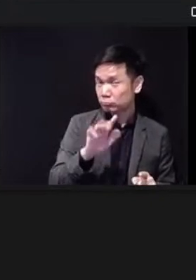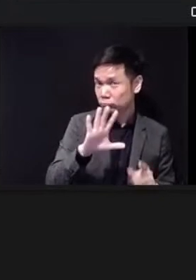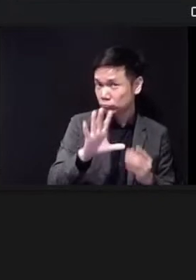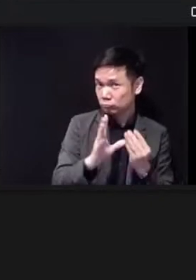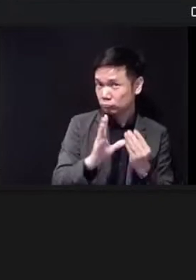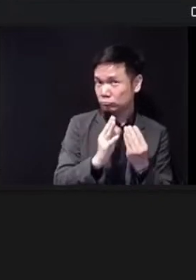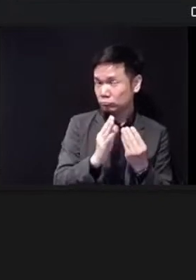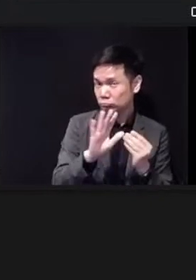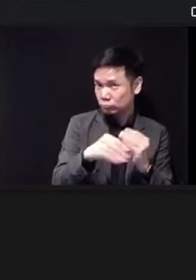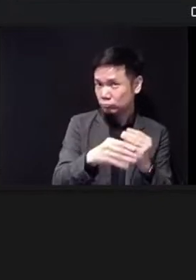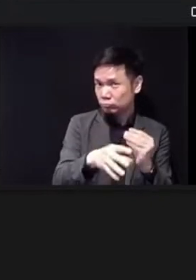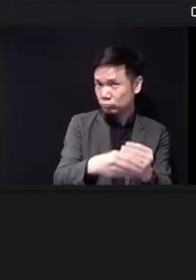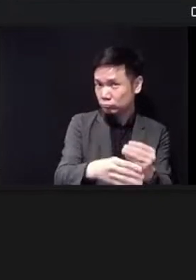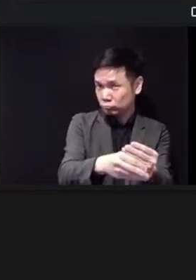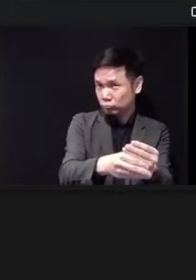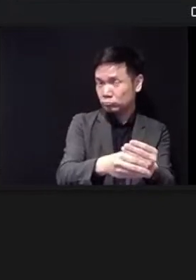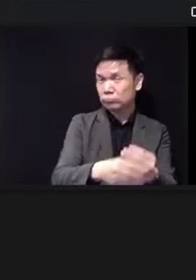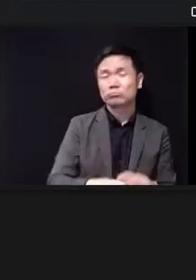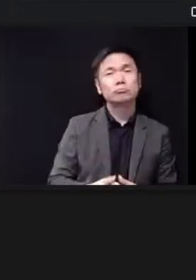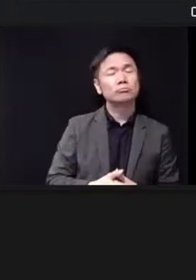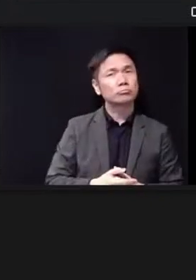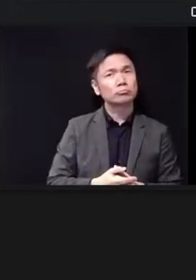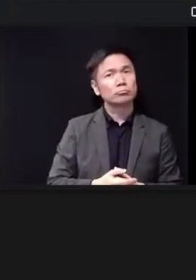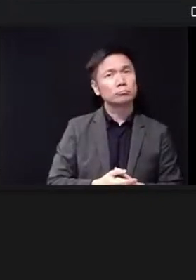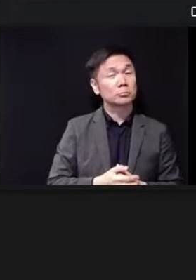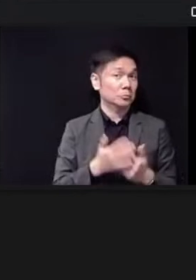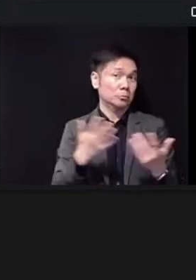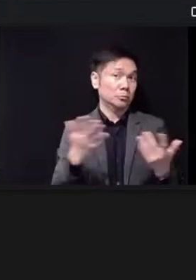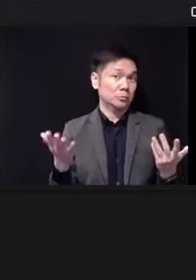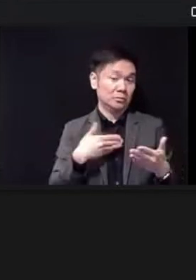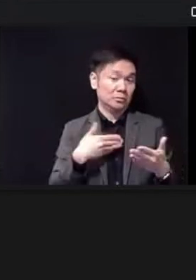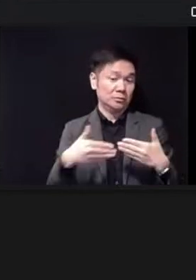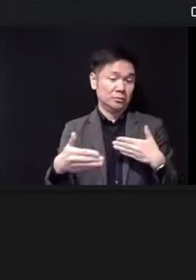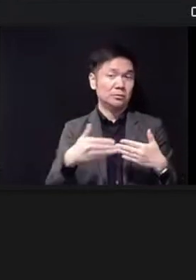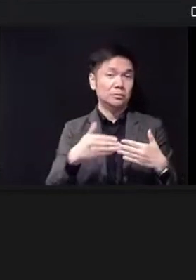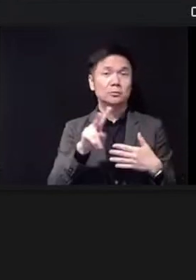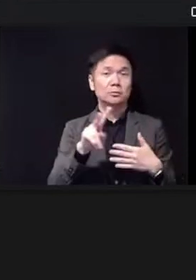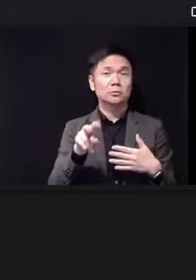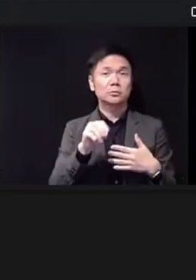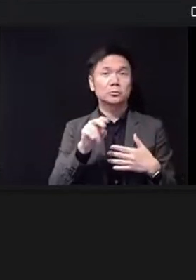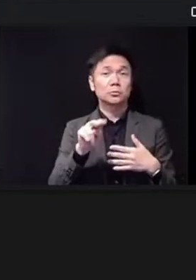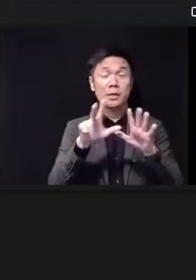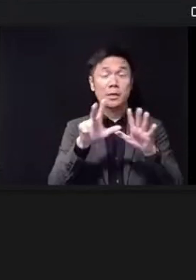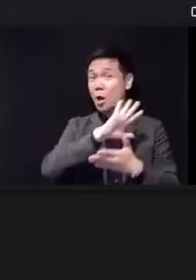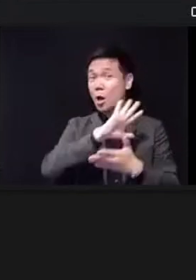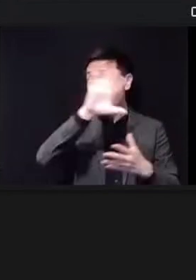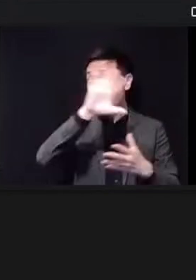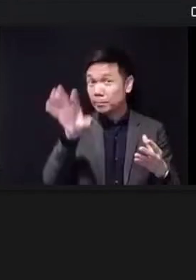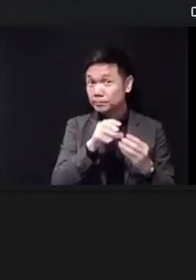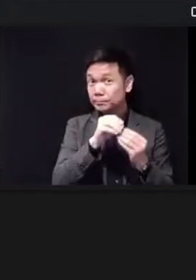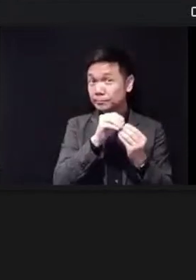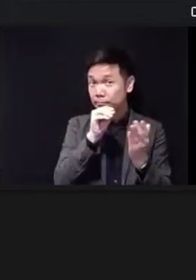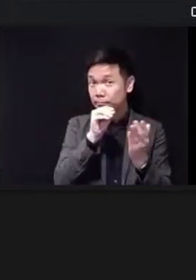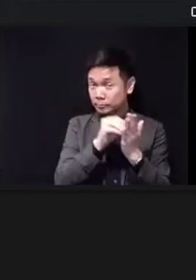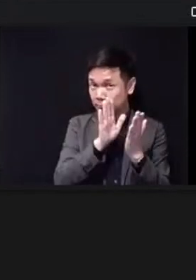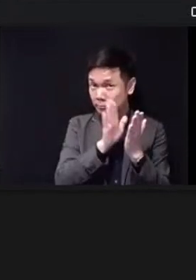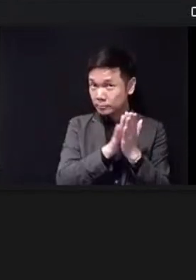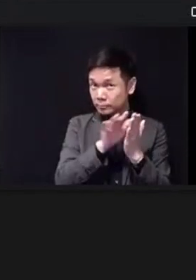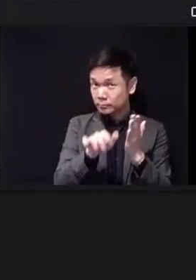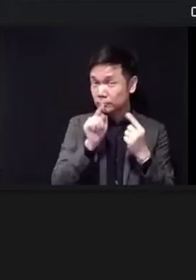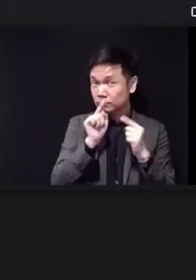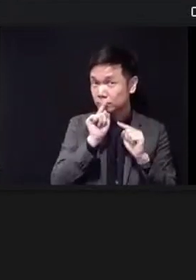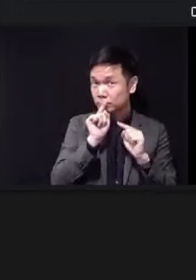So if there are any negotiated outcomes or anything that would take place between now and 2028, those would all be included in the report. Is that